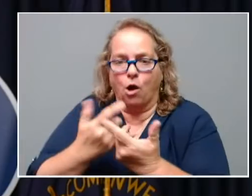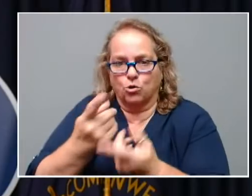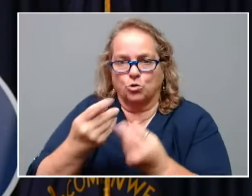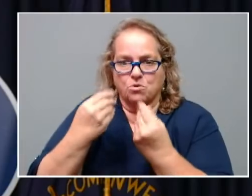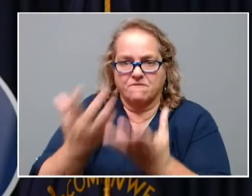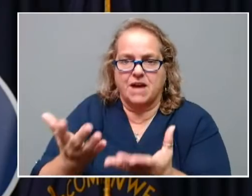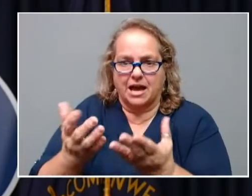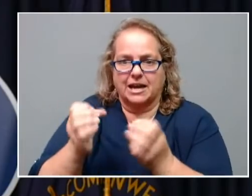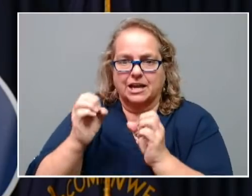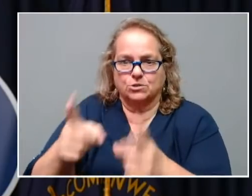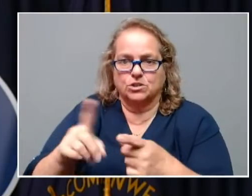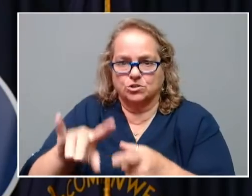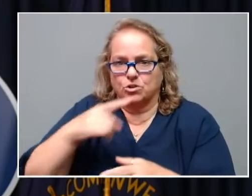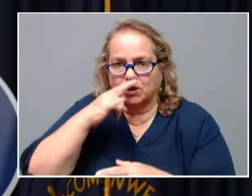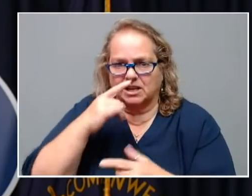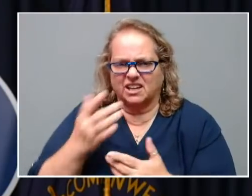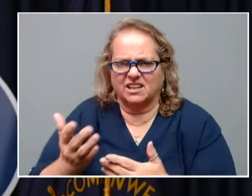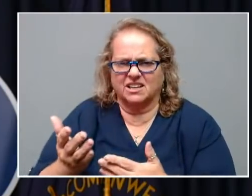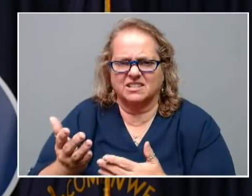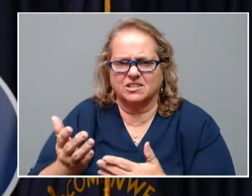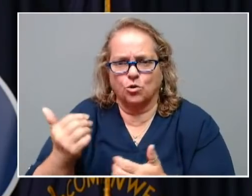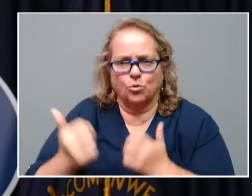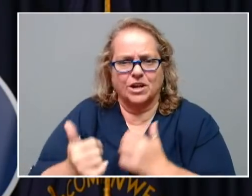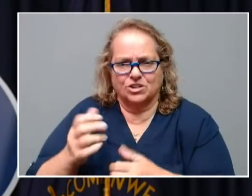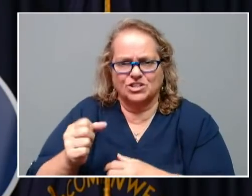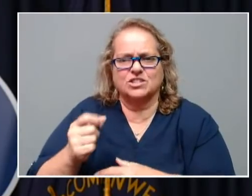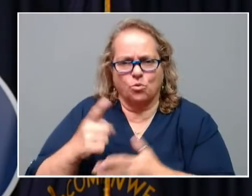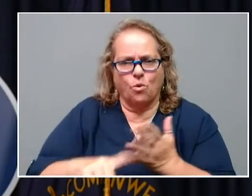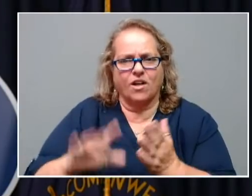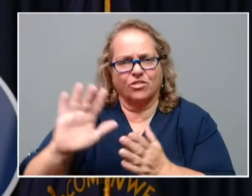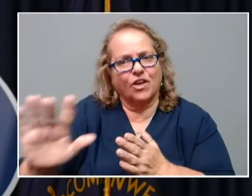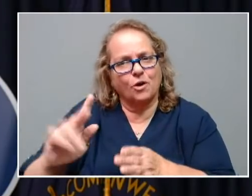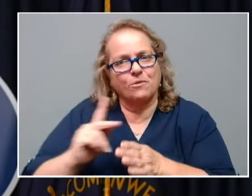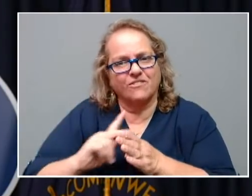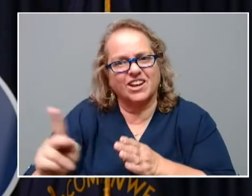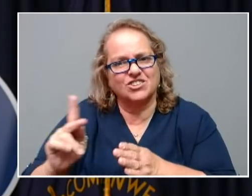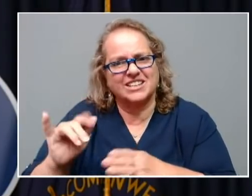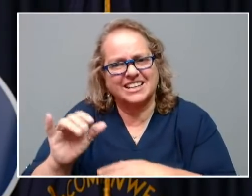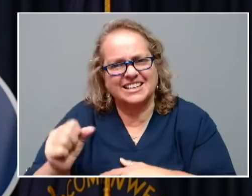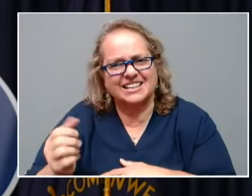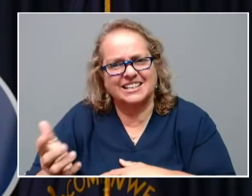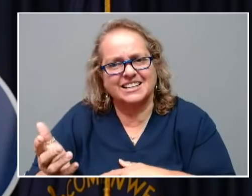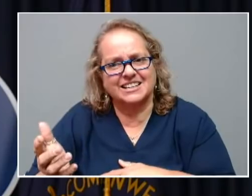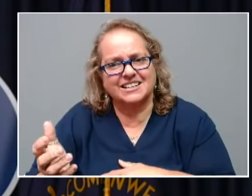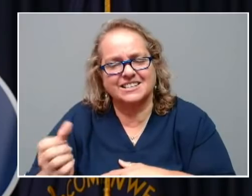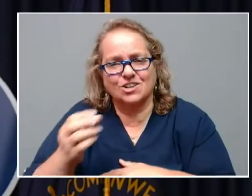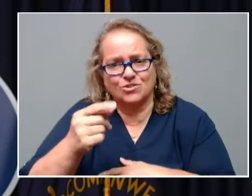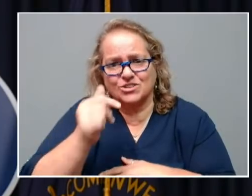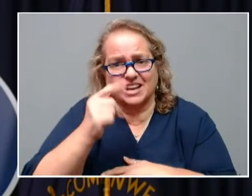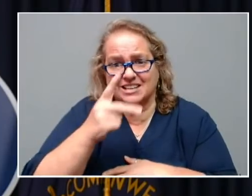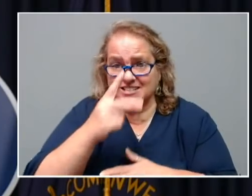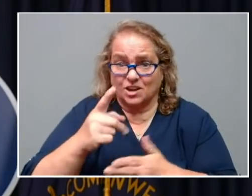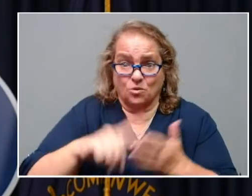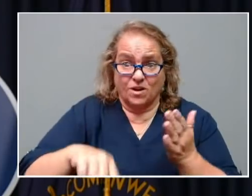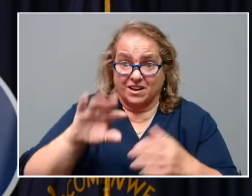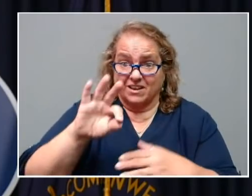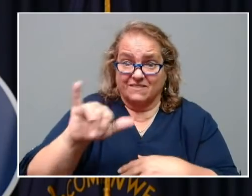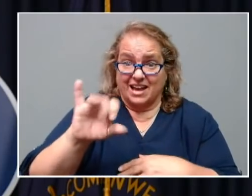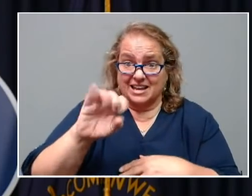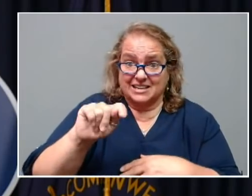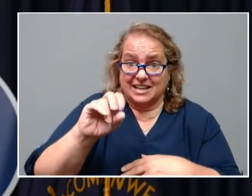exactly what they do. So as you've seen and what Fayette County and others are facing, there were very